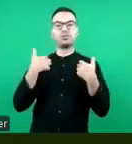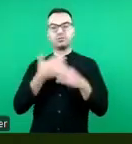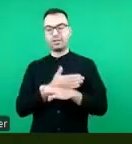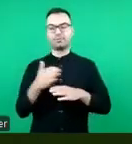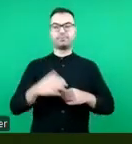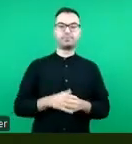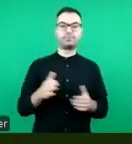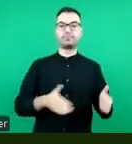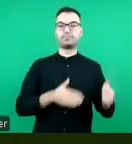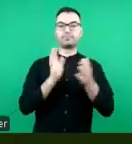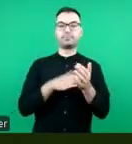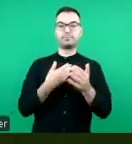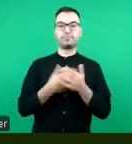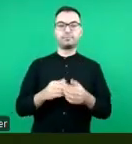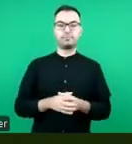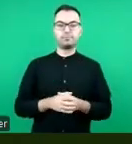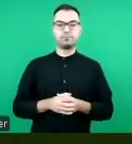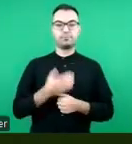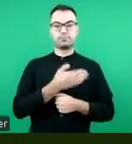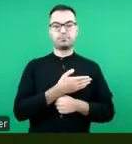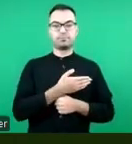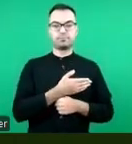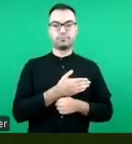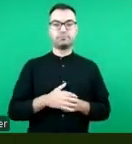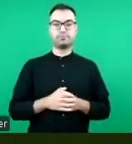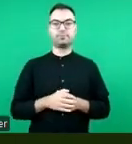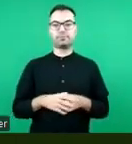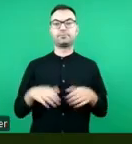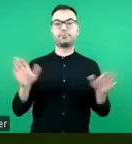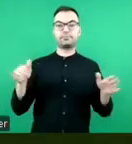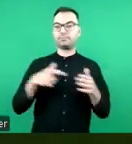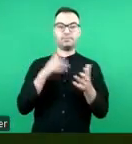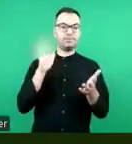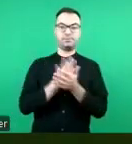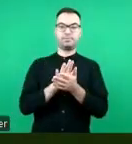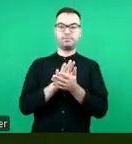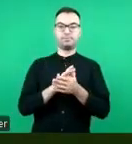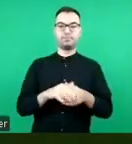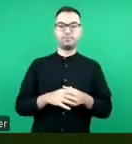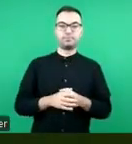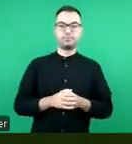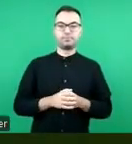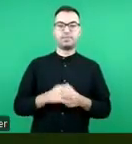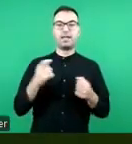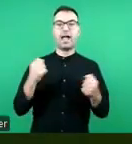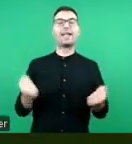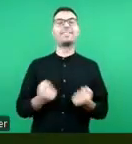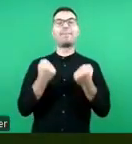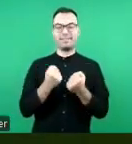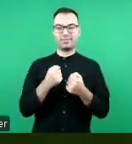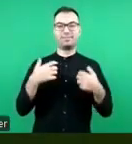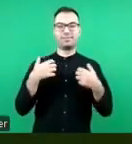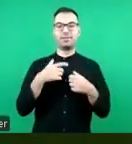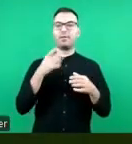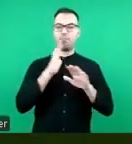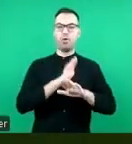Yeah, next example is the capercaillie. It's another iconic charismatic species and protected in